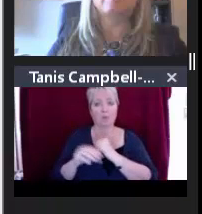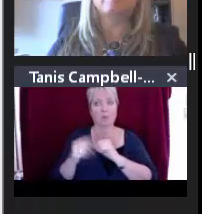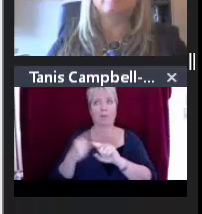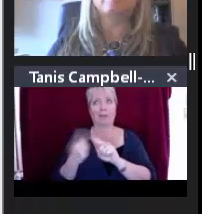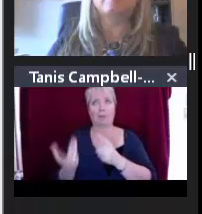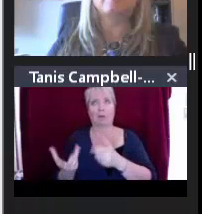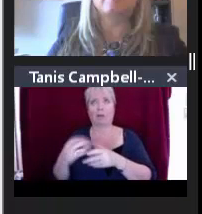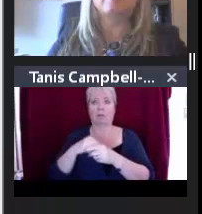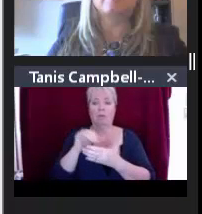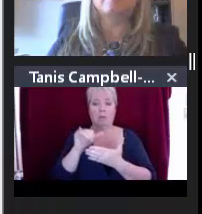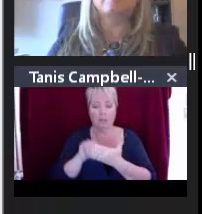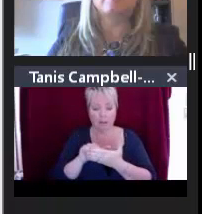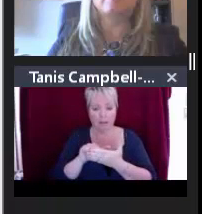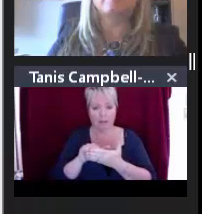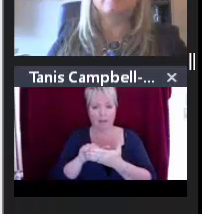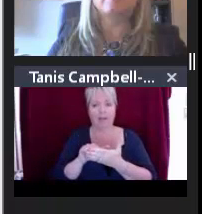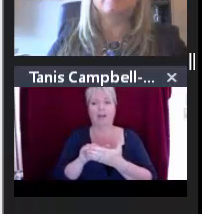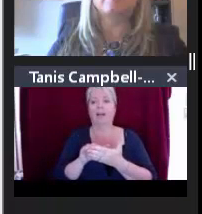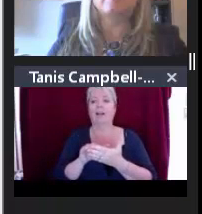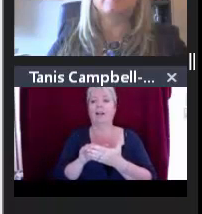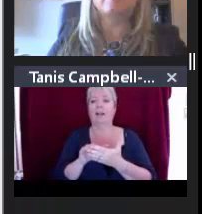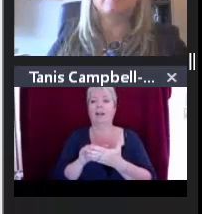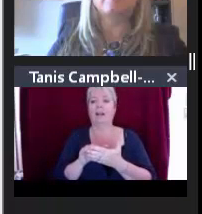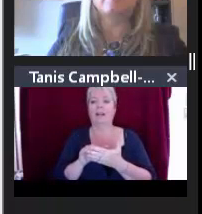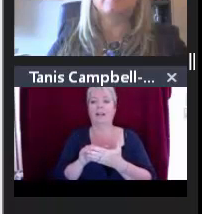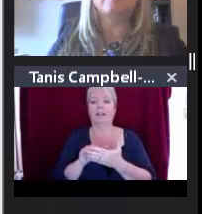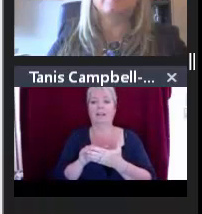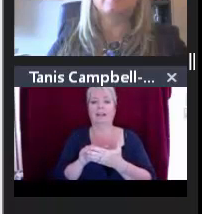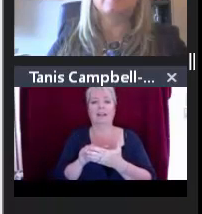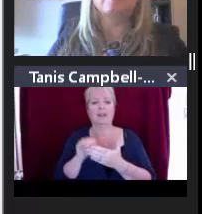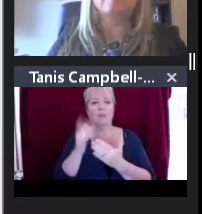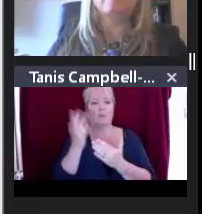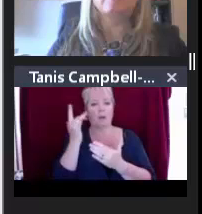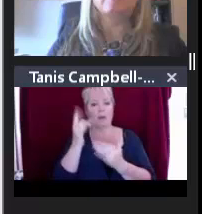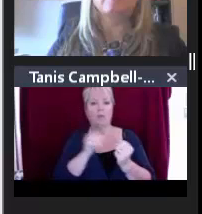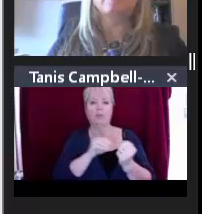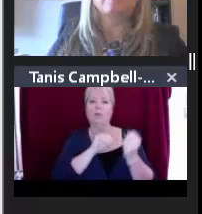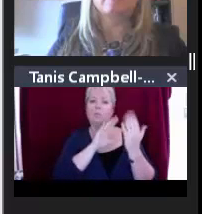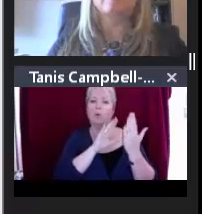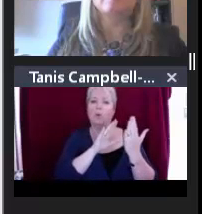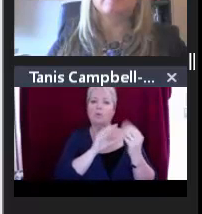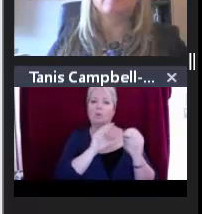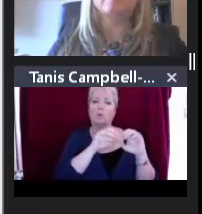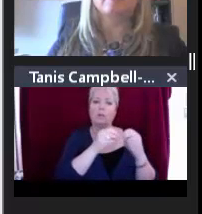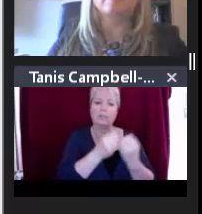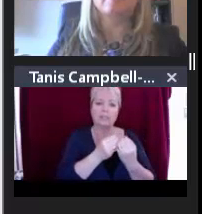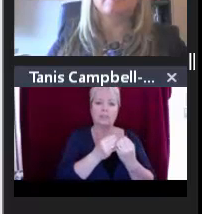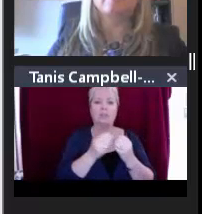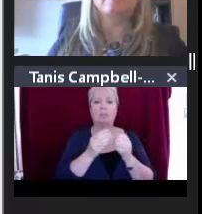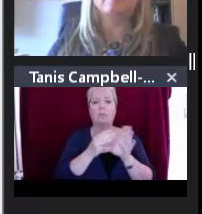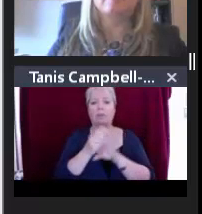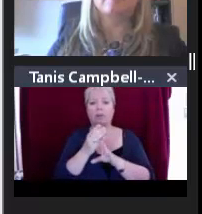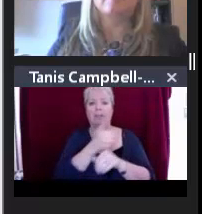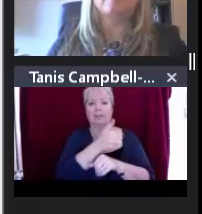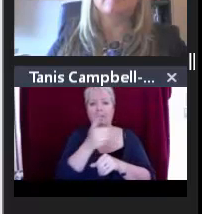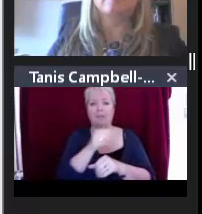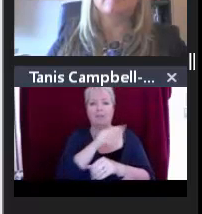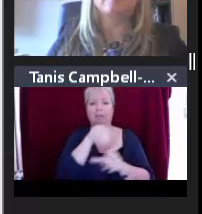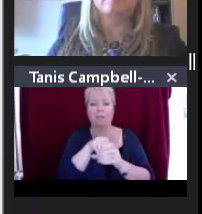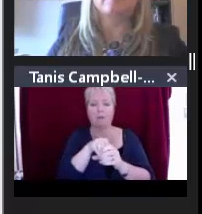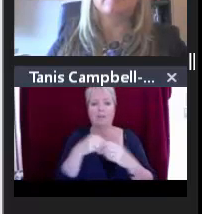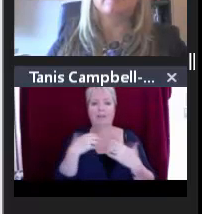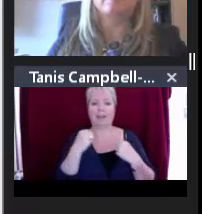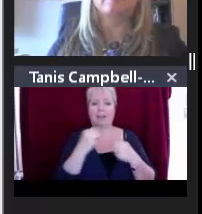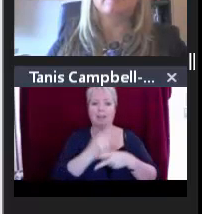address specifically professionals and organizations in the field of healthcare and social services,